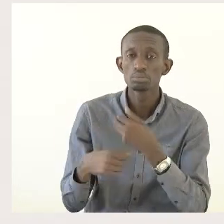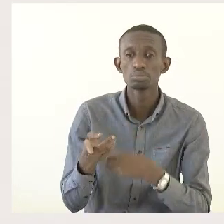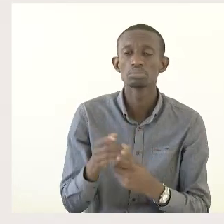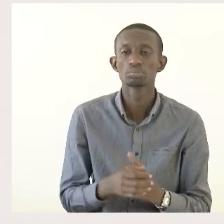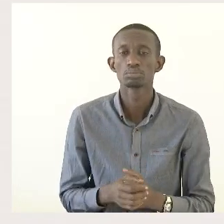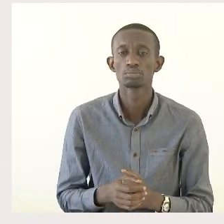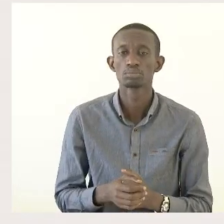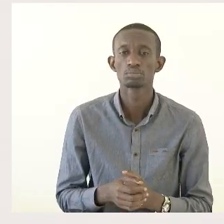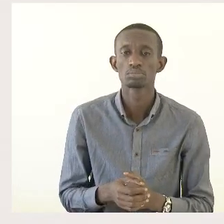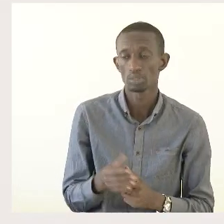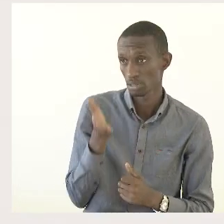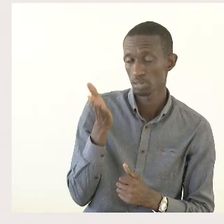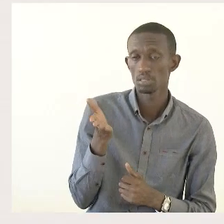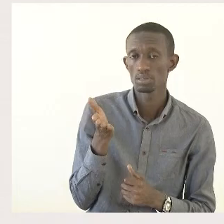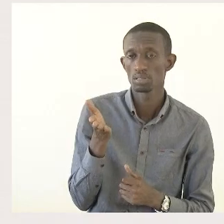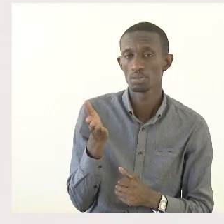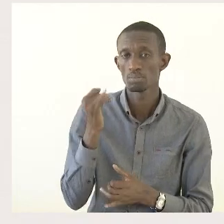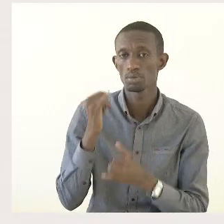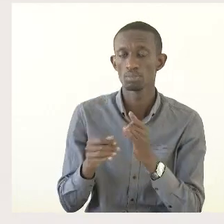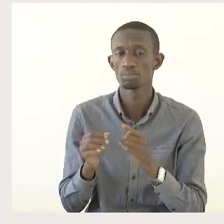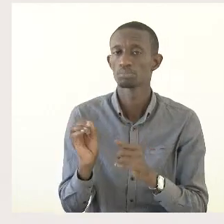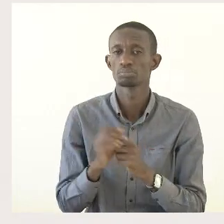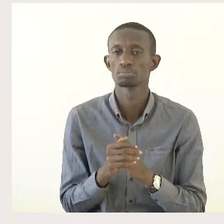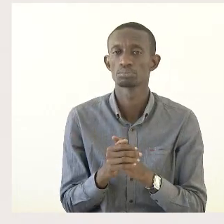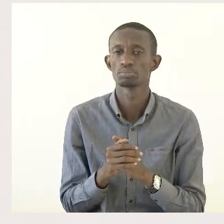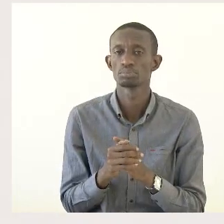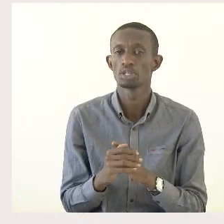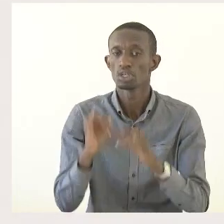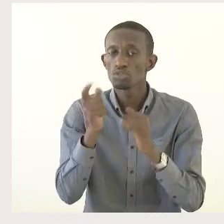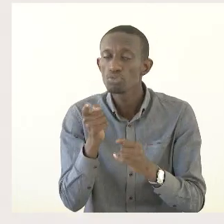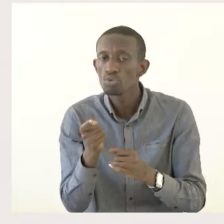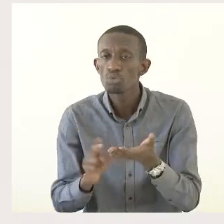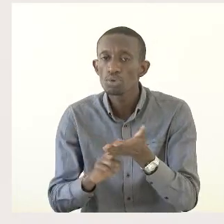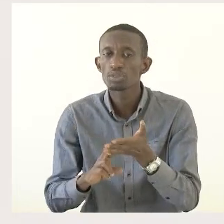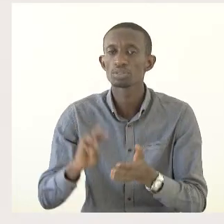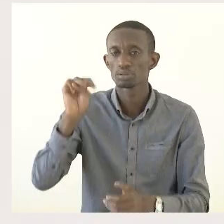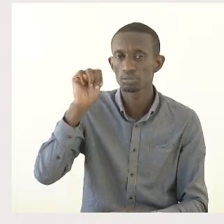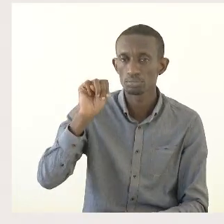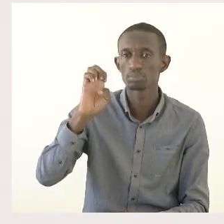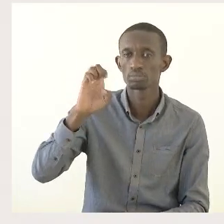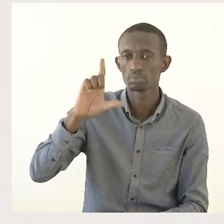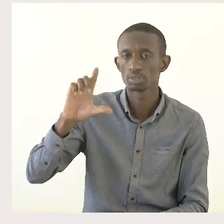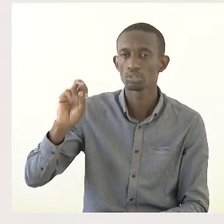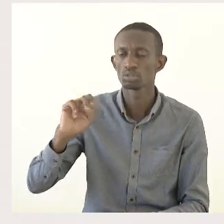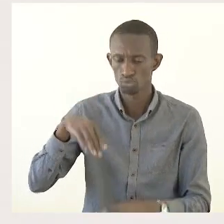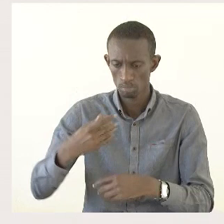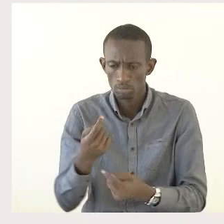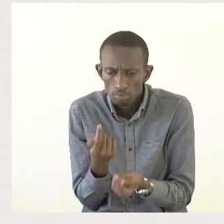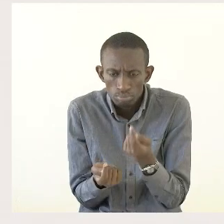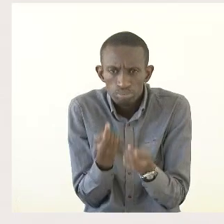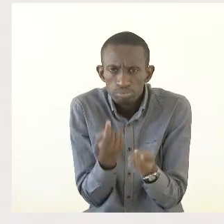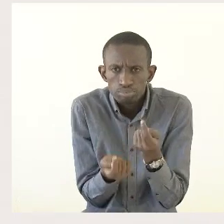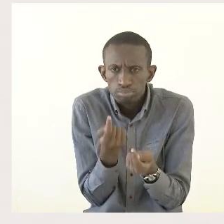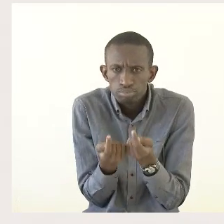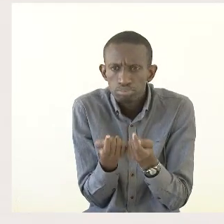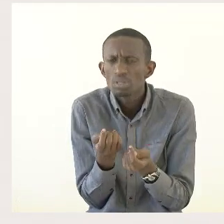it. That is, you note that thing, that if you use the Meron's reagent and you boil, when you are boiling,